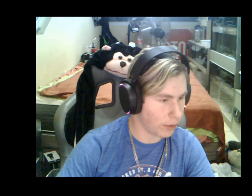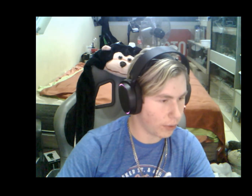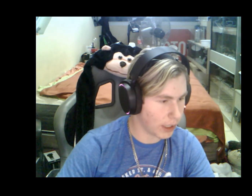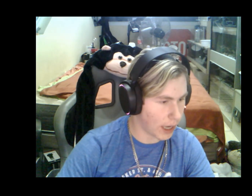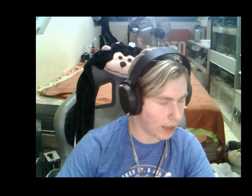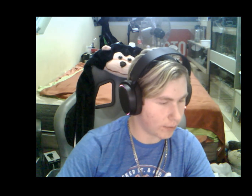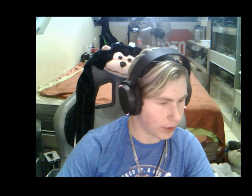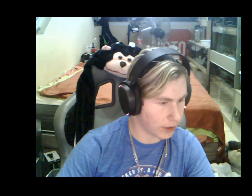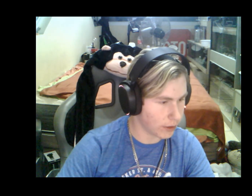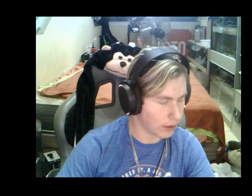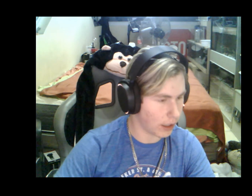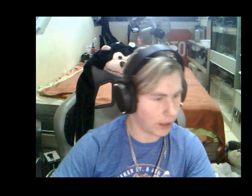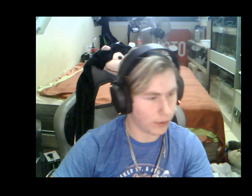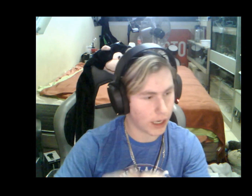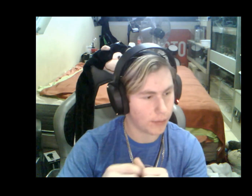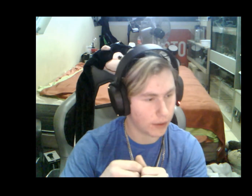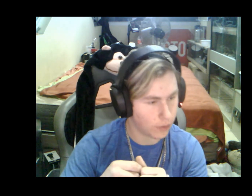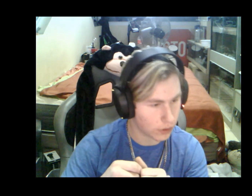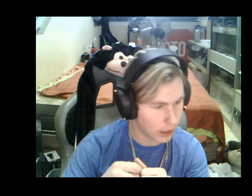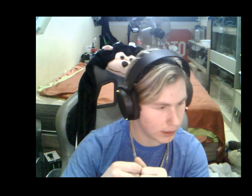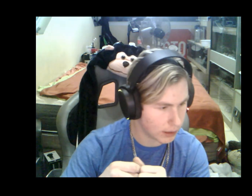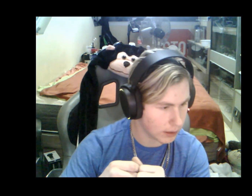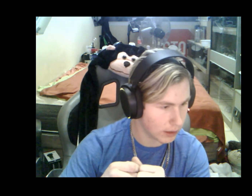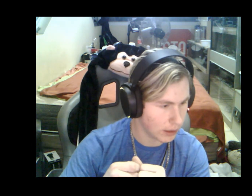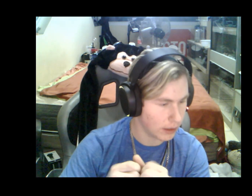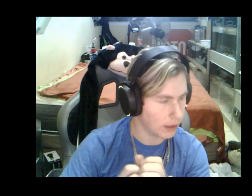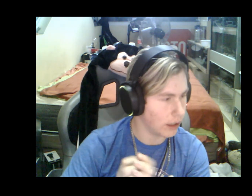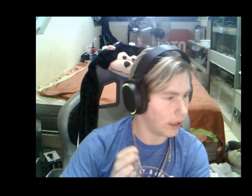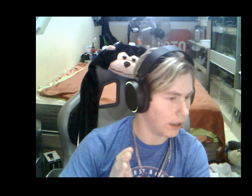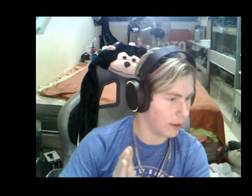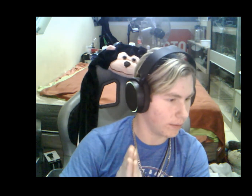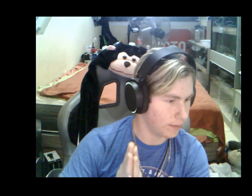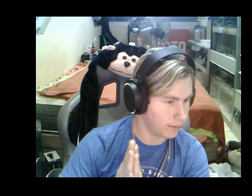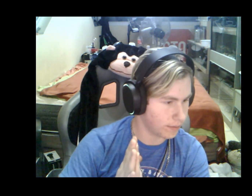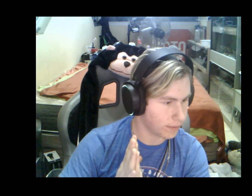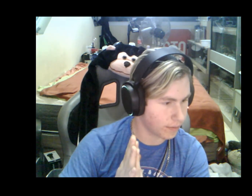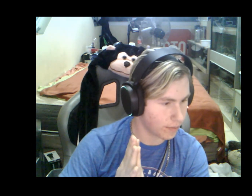Shane Doyle, we can, bro. We can play Fortnite.